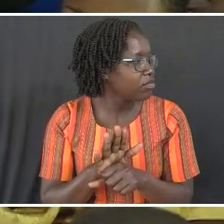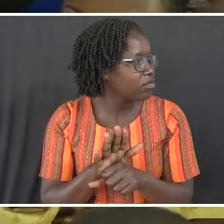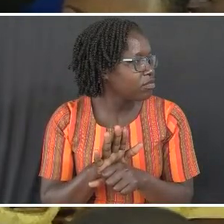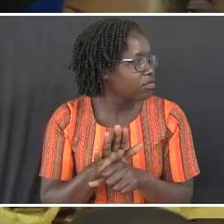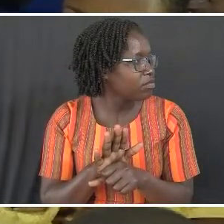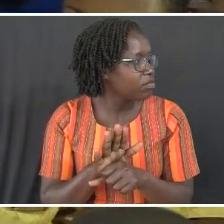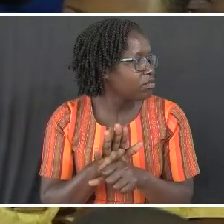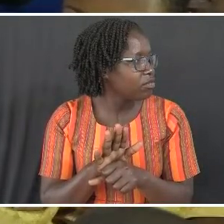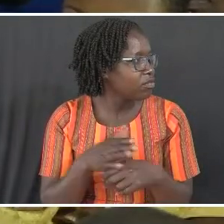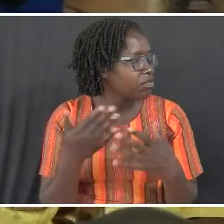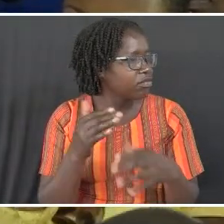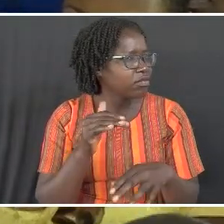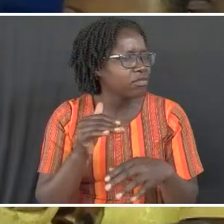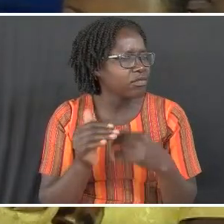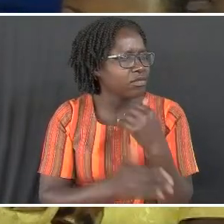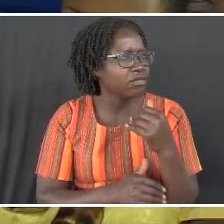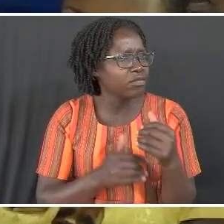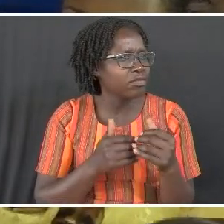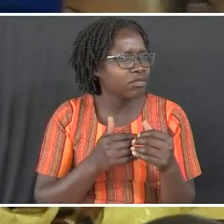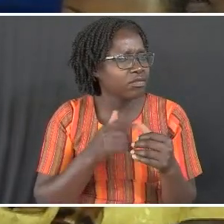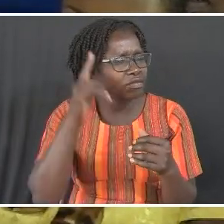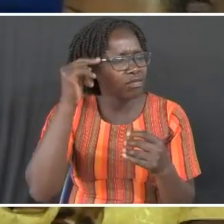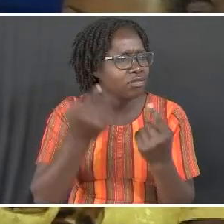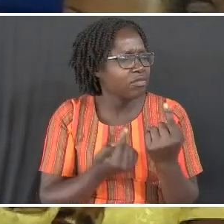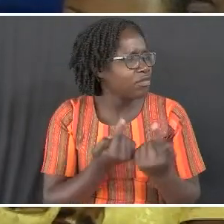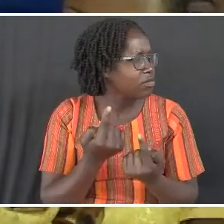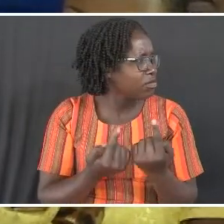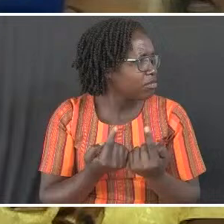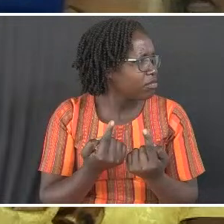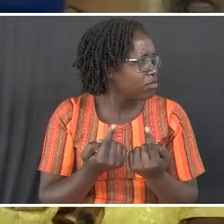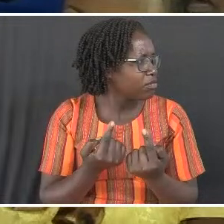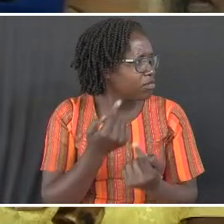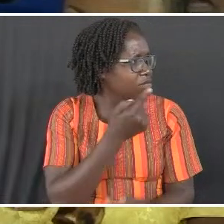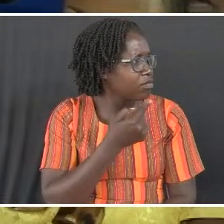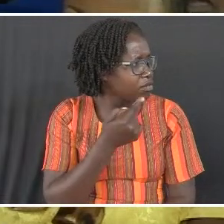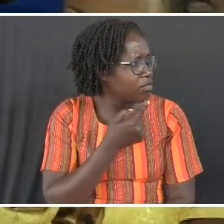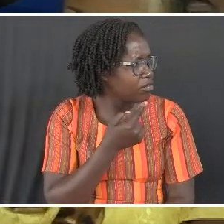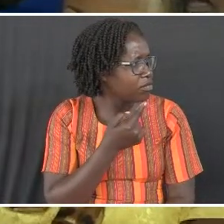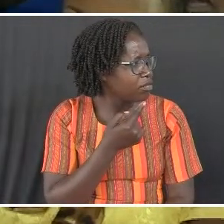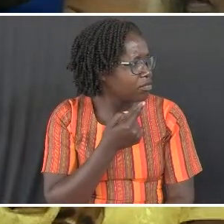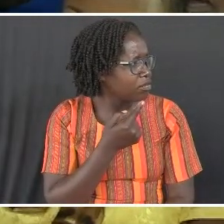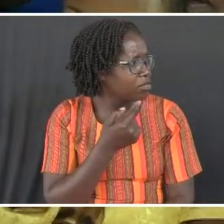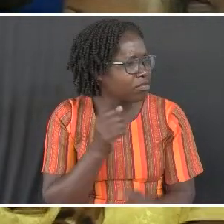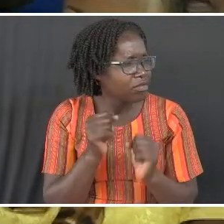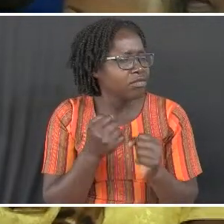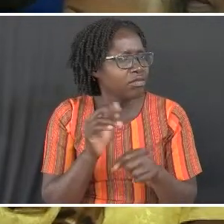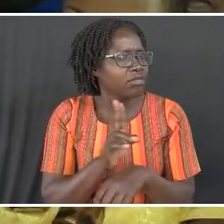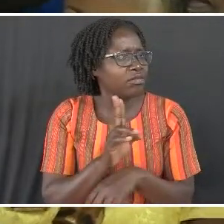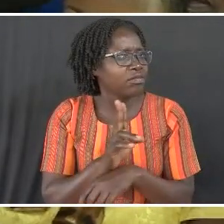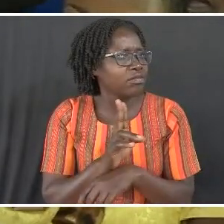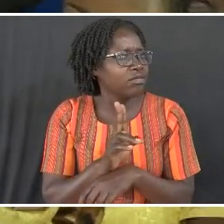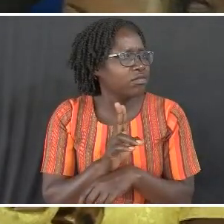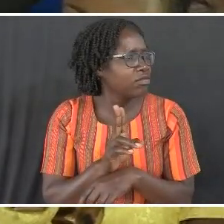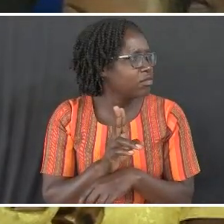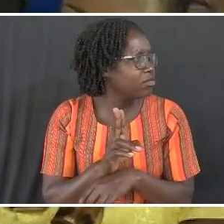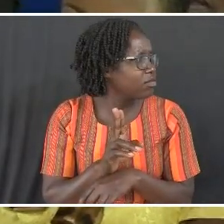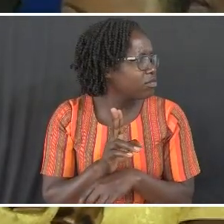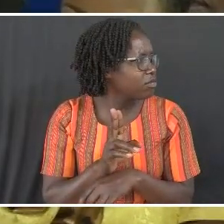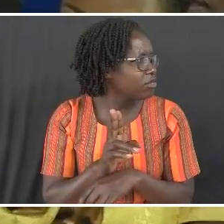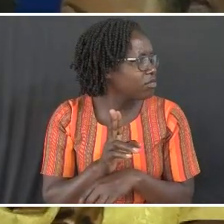And some say soda bicarb during teeth whitening. Are they safe to be used? Thank